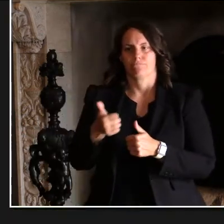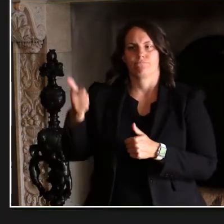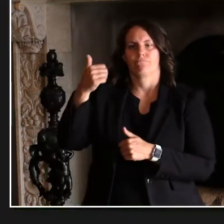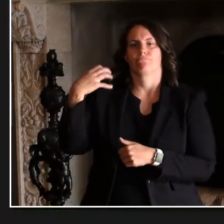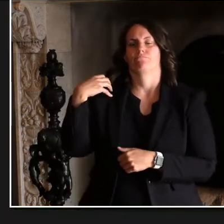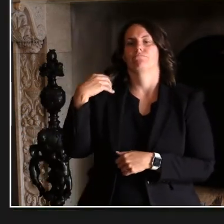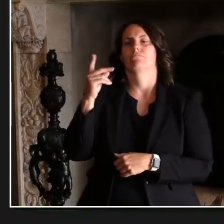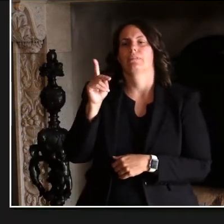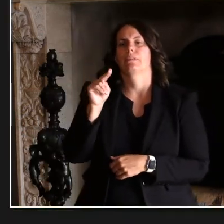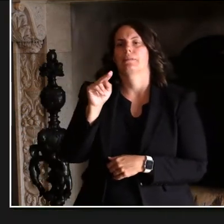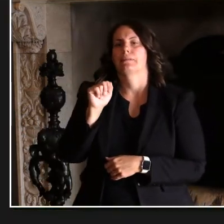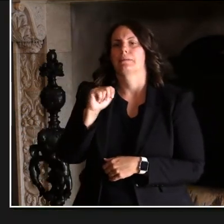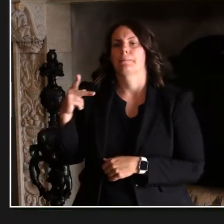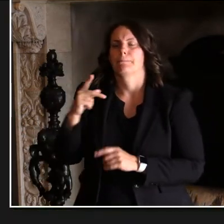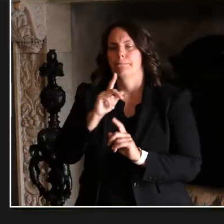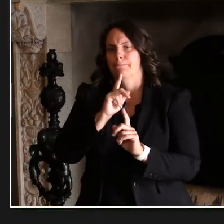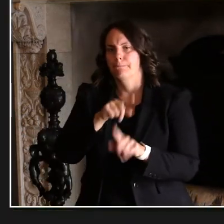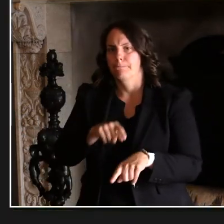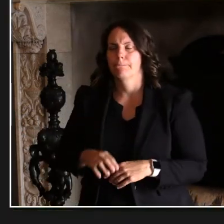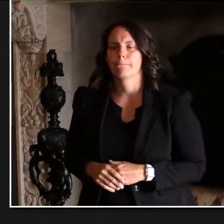Yep.